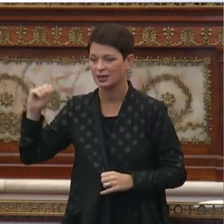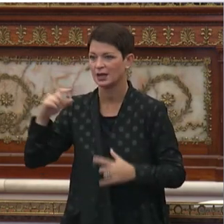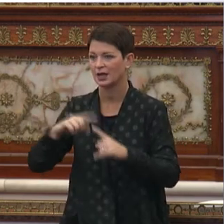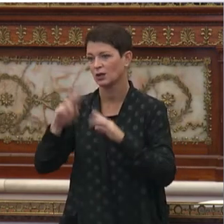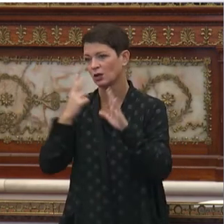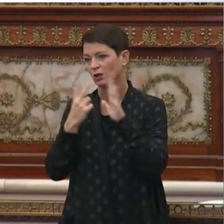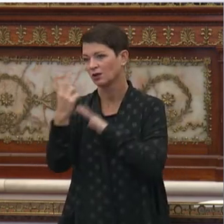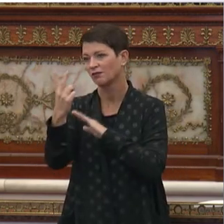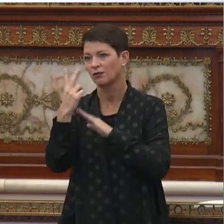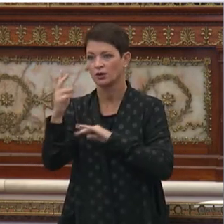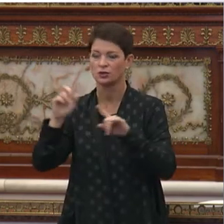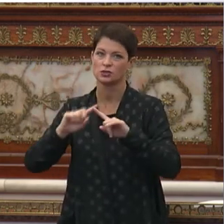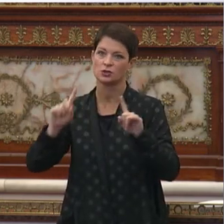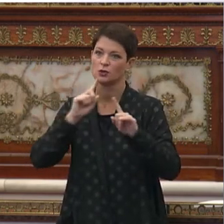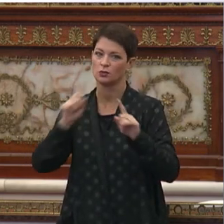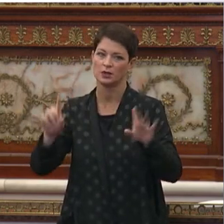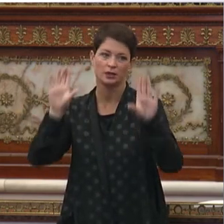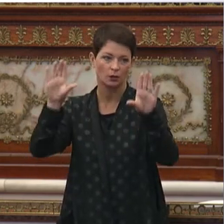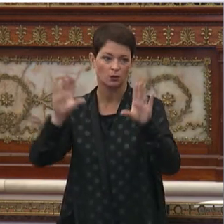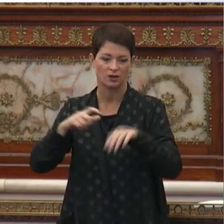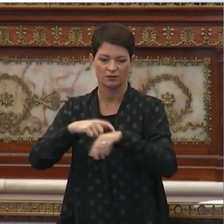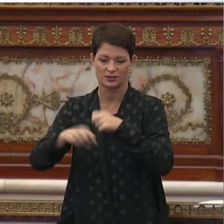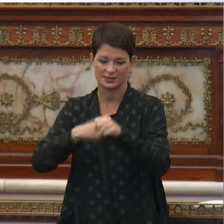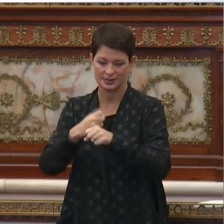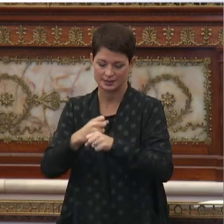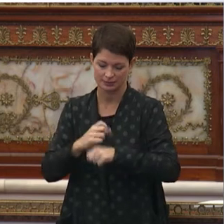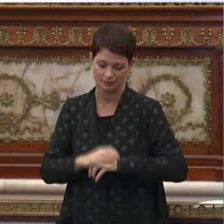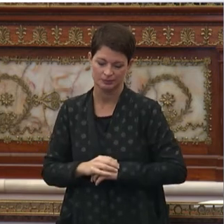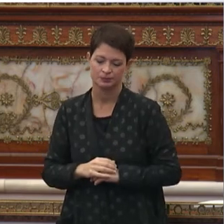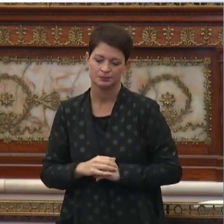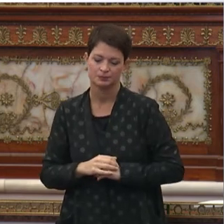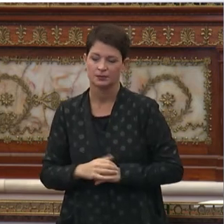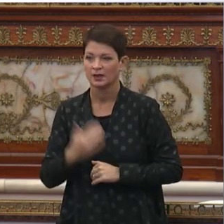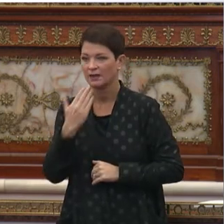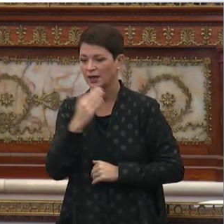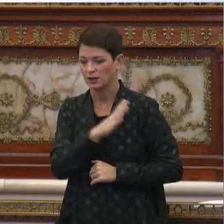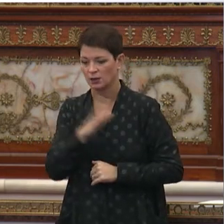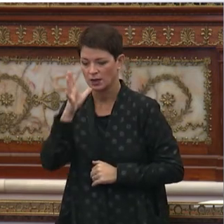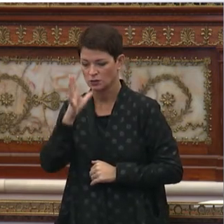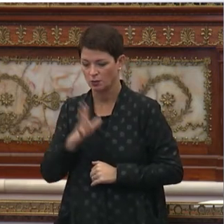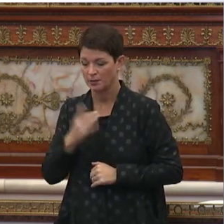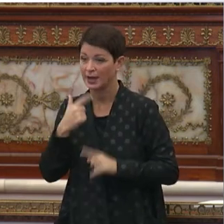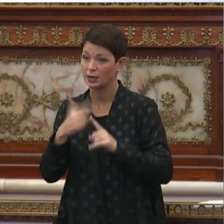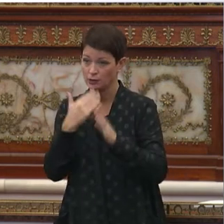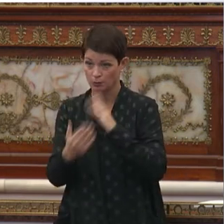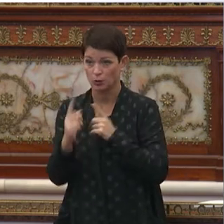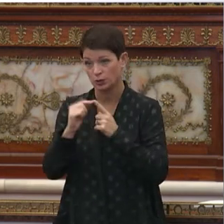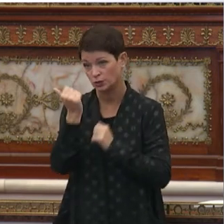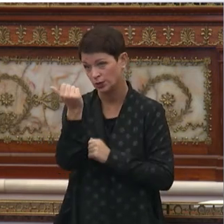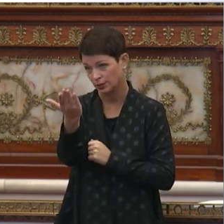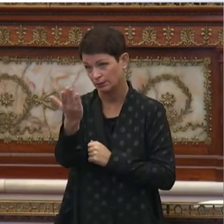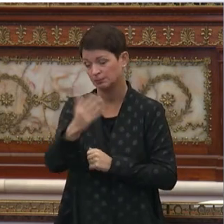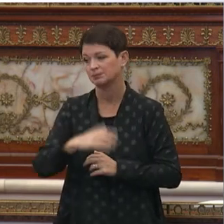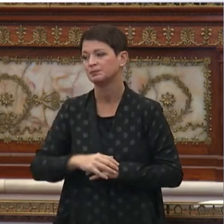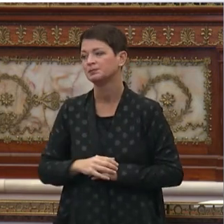looking forward to a very fruitful season. Thank you, Councilwoman, and good morning to you.